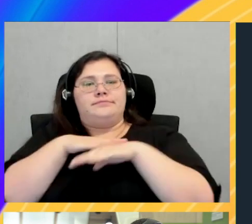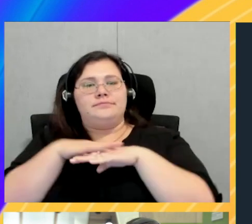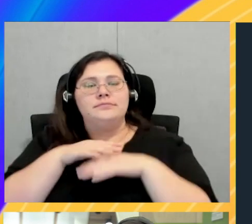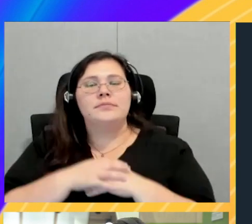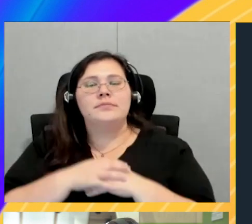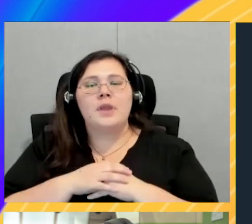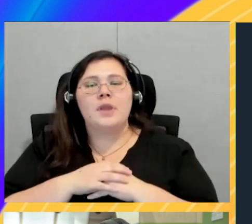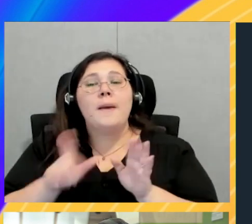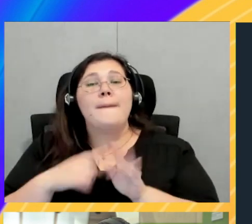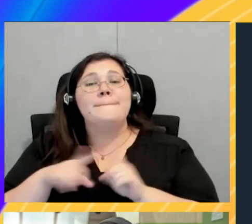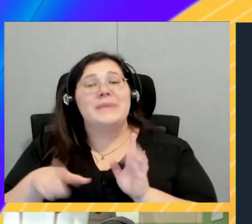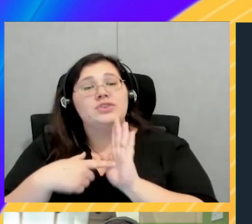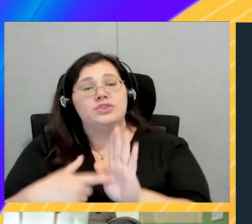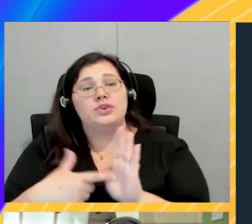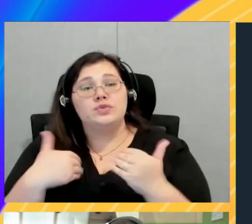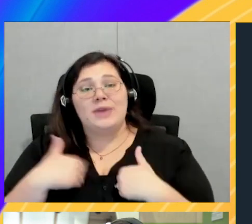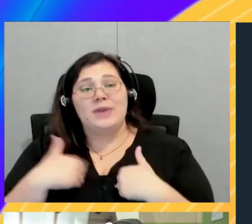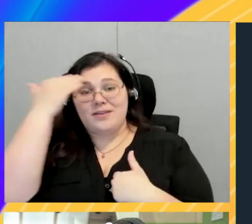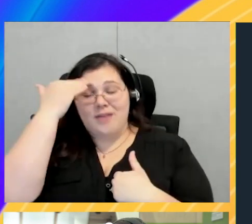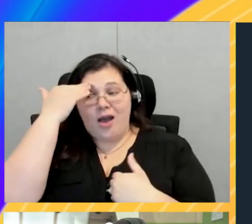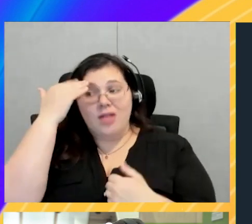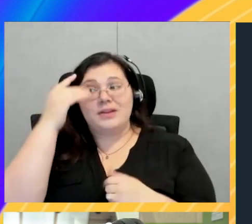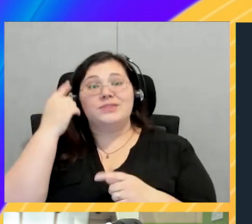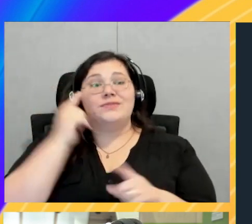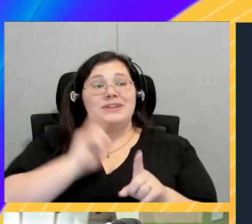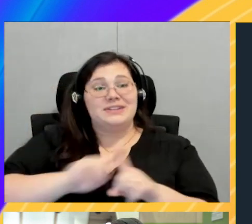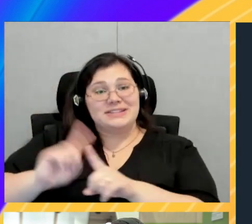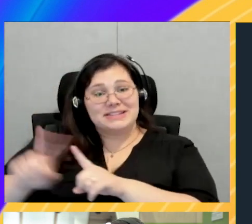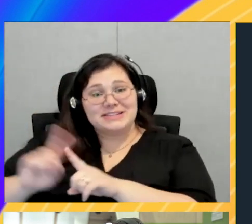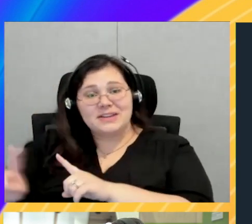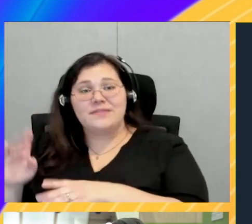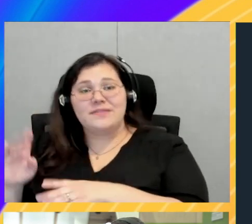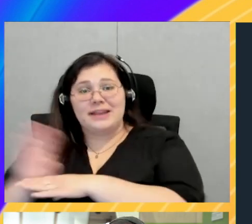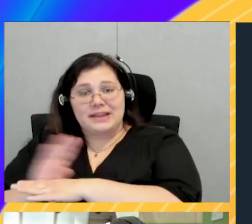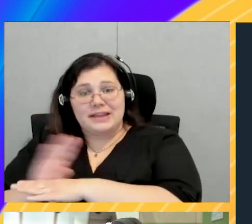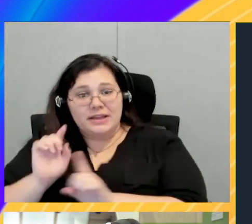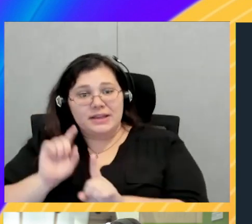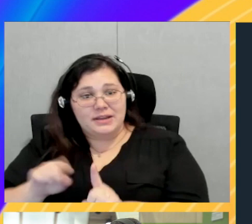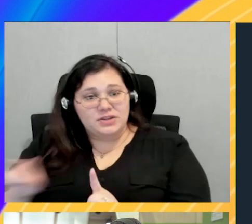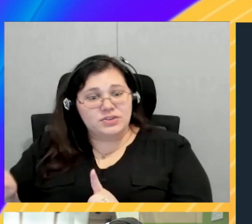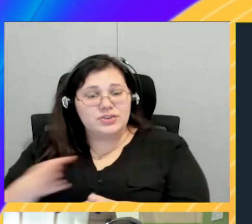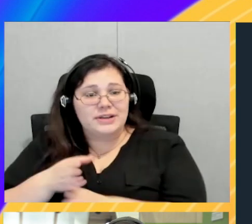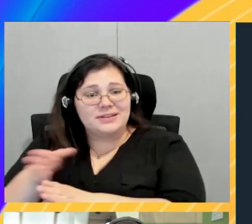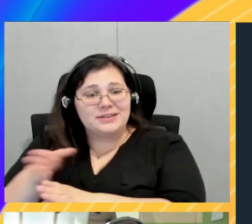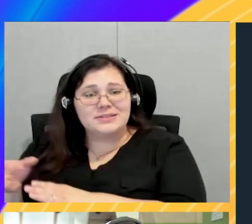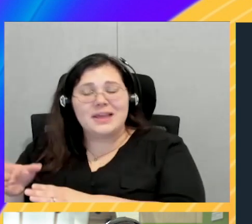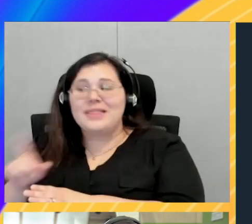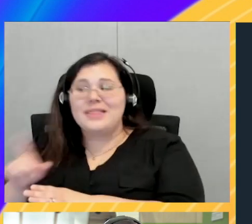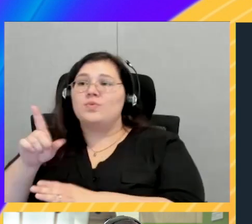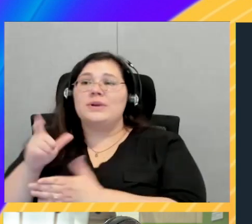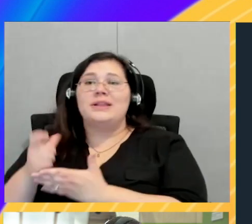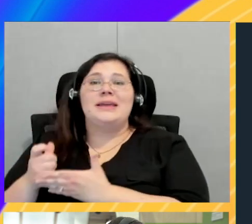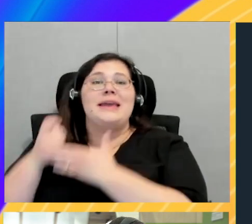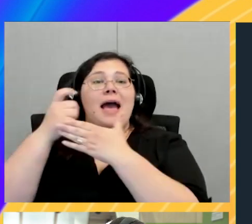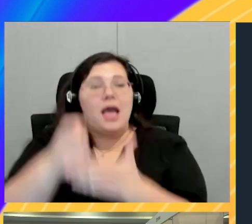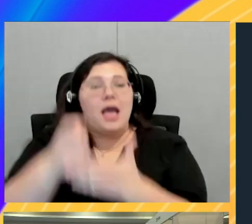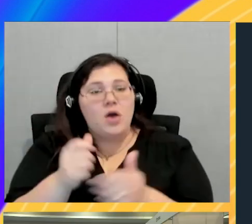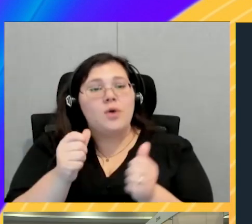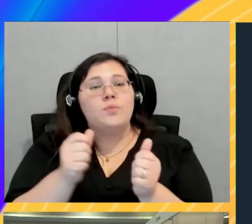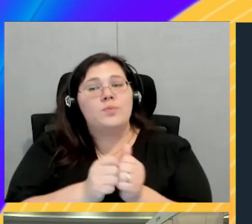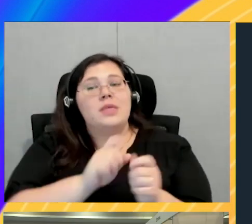everything from defense over to ed tech, and can really bring that to bear for our customers, large and small, in a broader